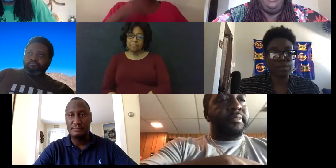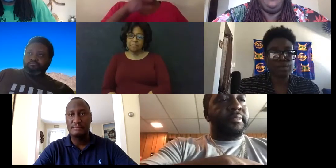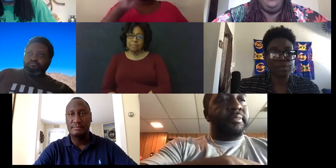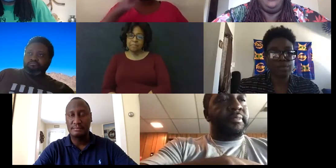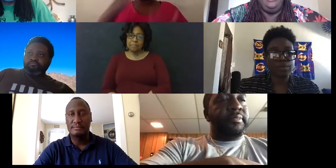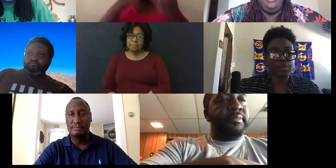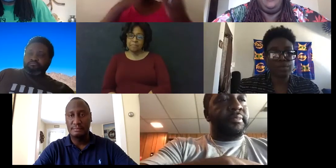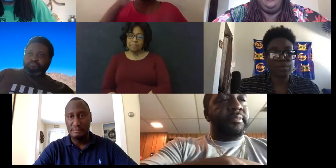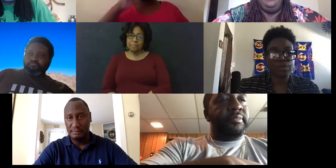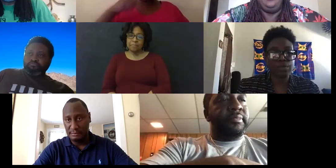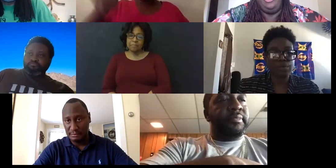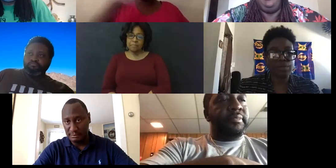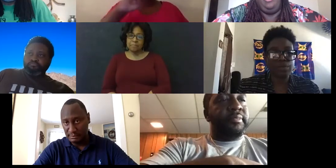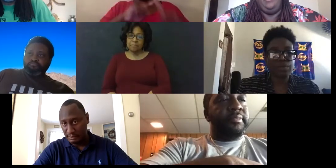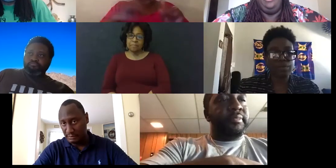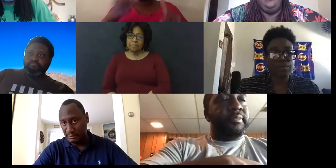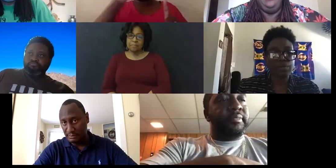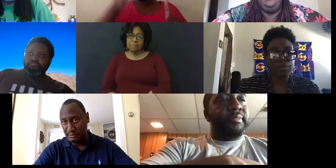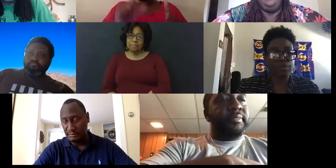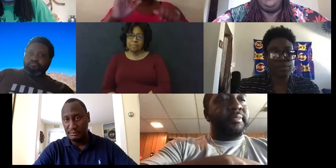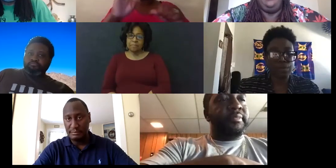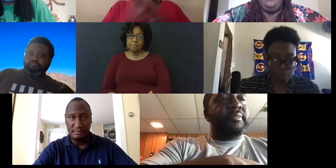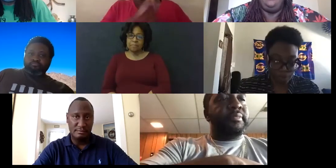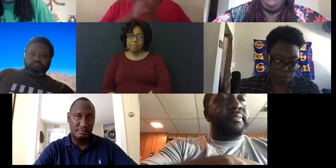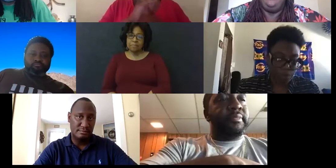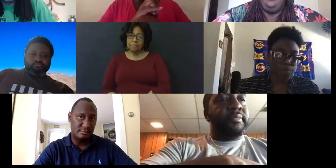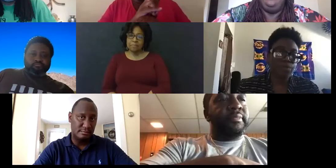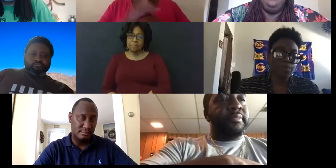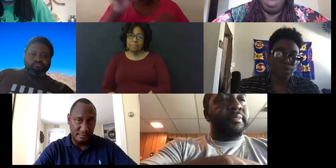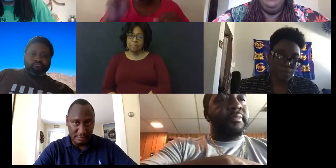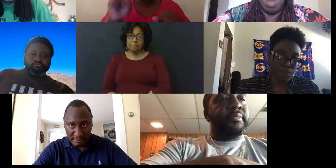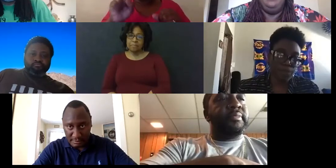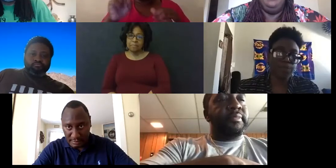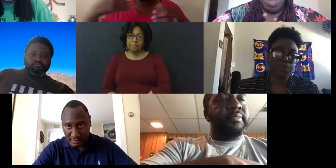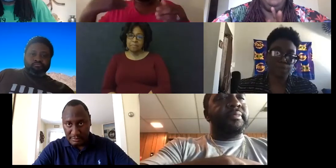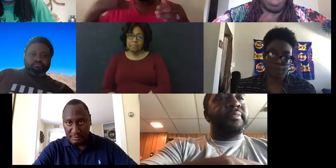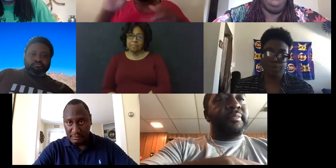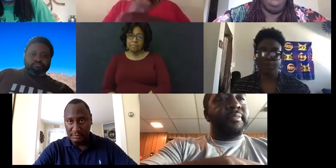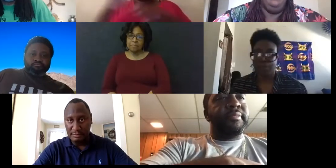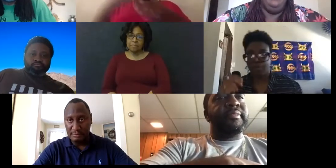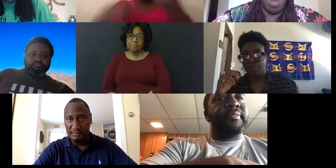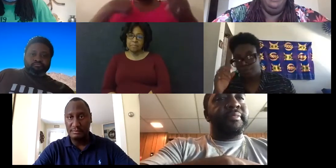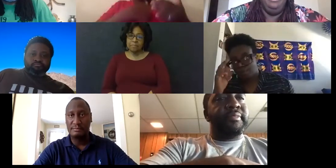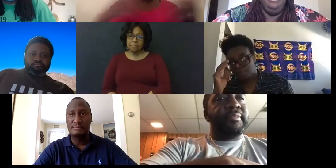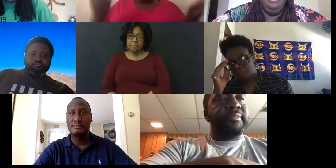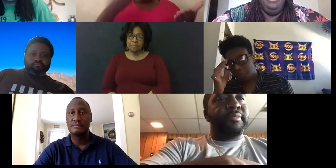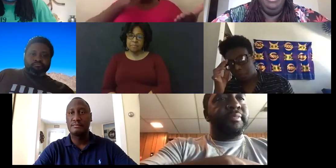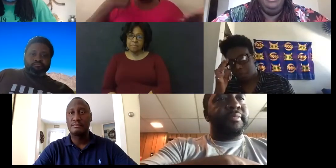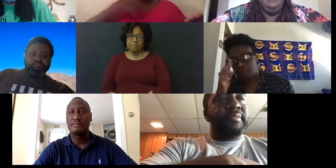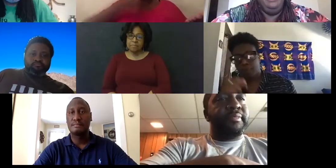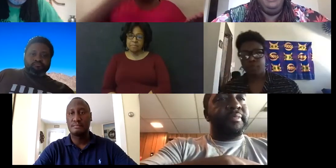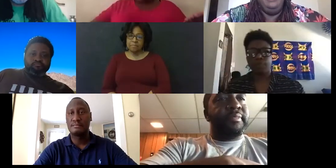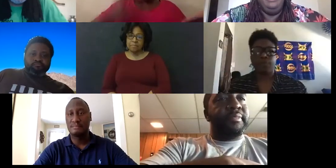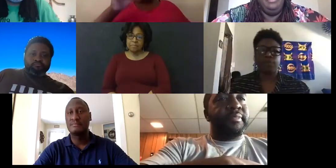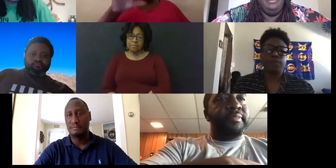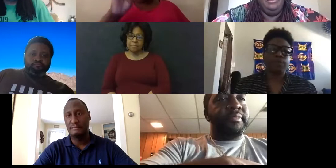them, but I wish we didn't have to use shared trauma to show just how resilient we are. Great. And